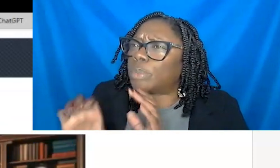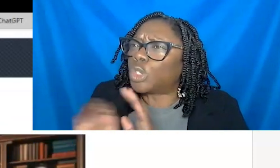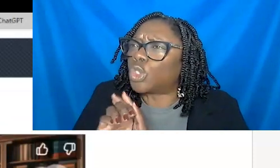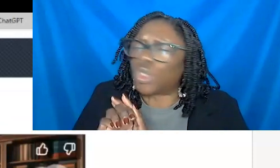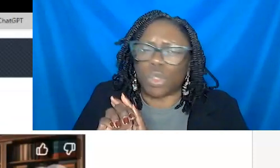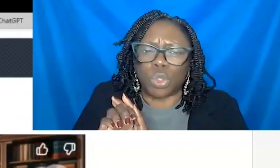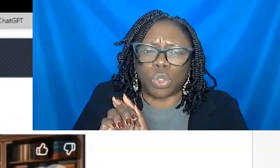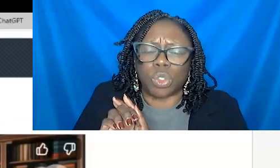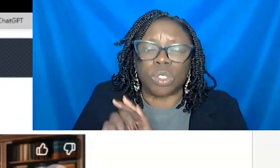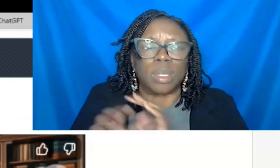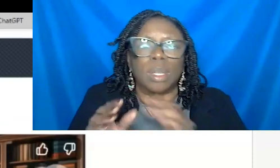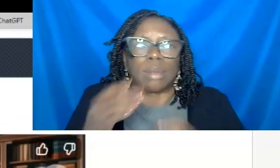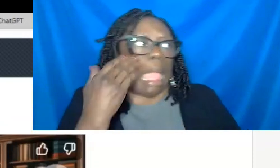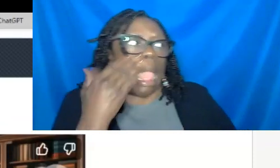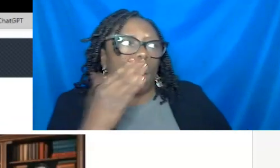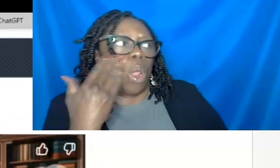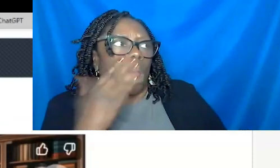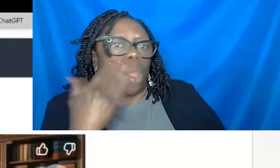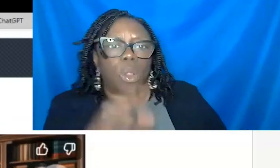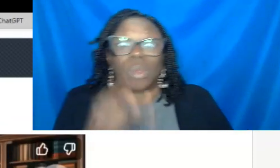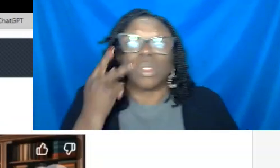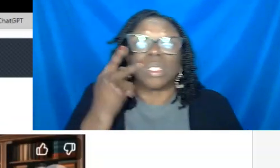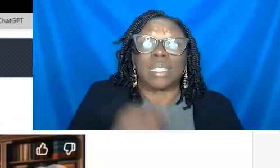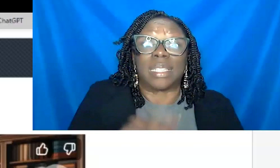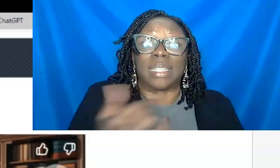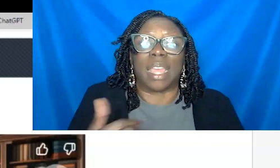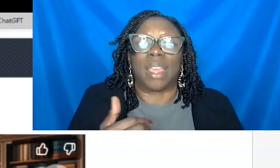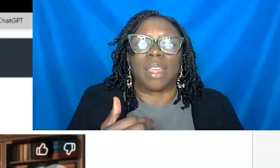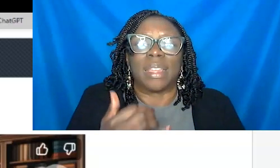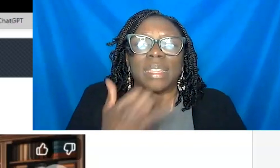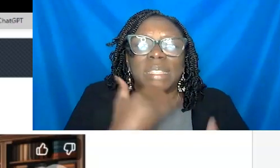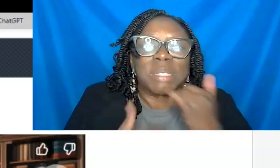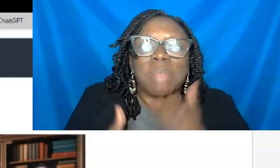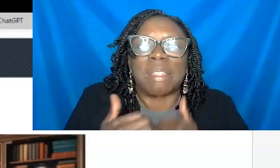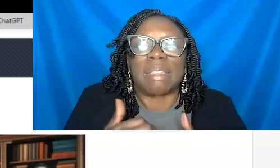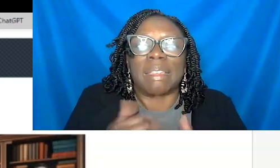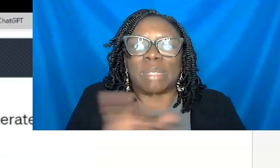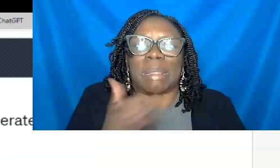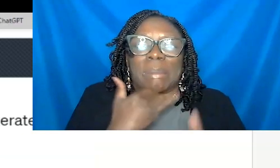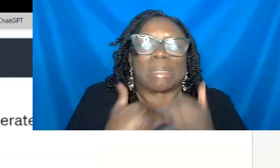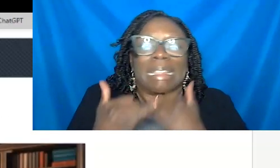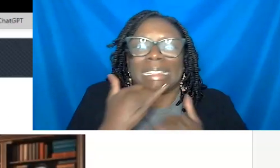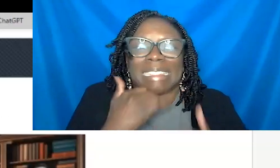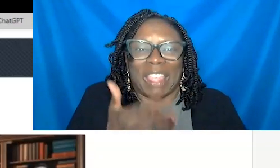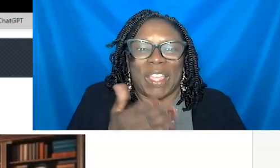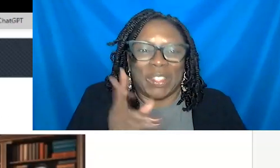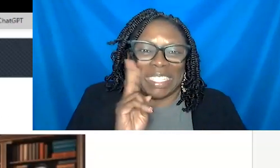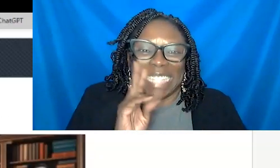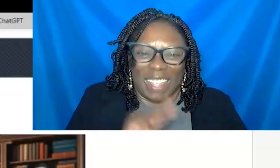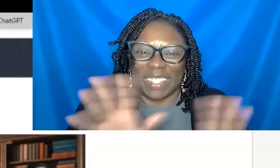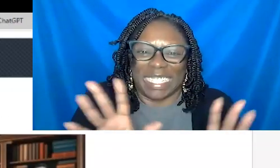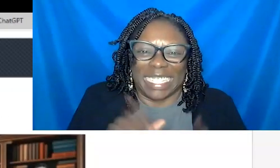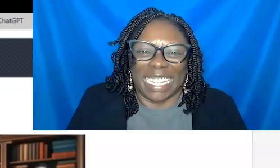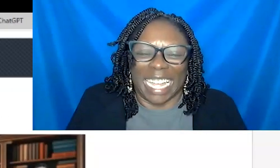litigation. Right. Yeah, I don't know for sure. So you can see it's like there's spelling errors in there, right? Obviously. But it did